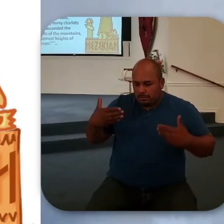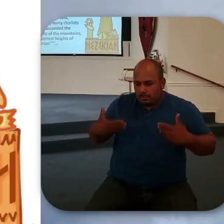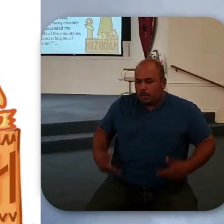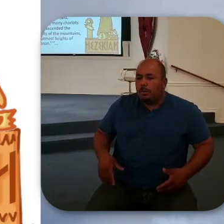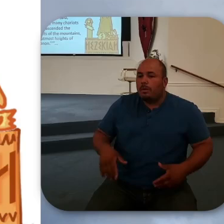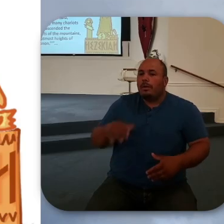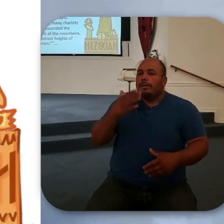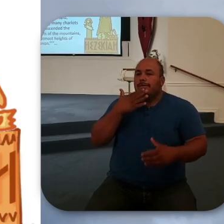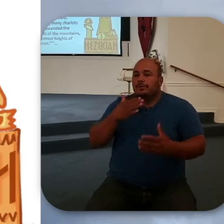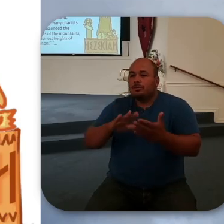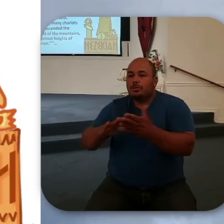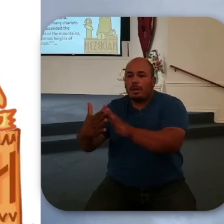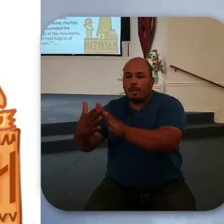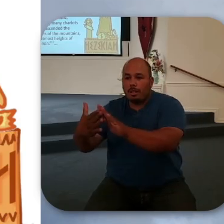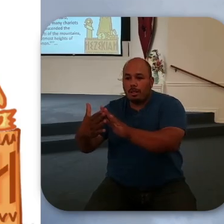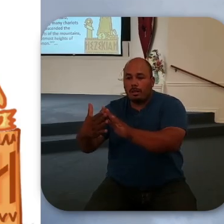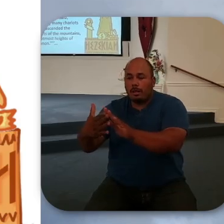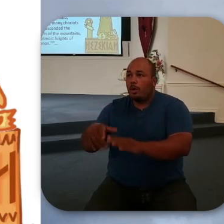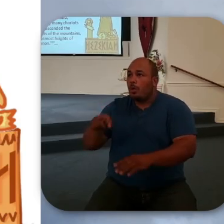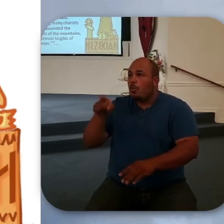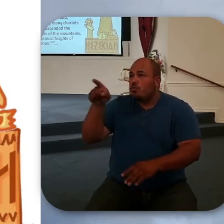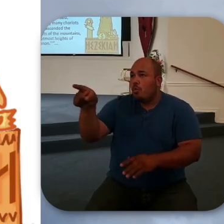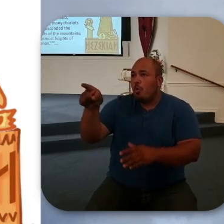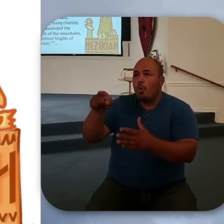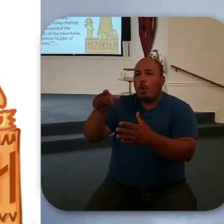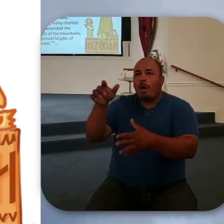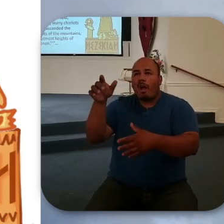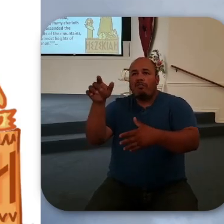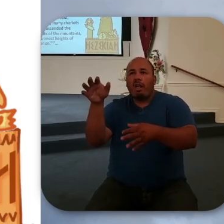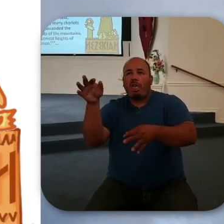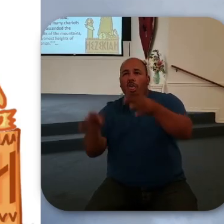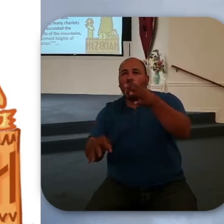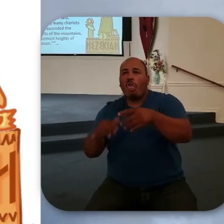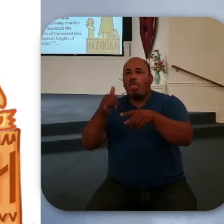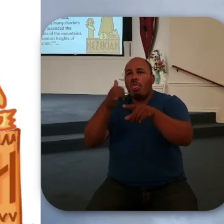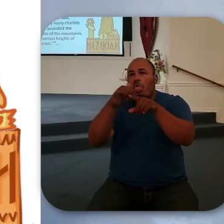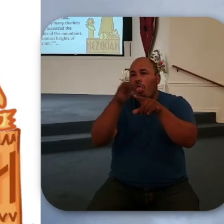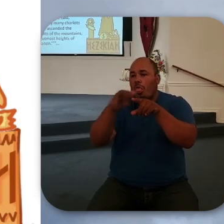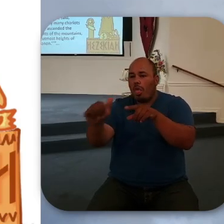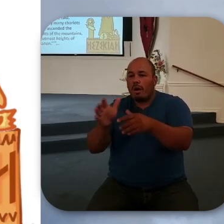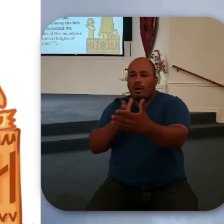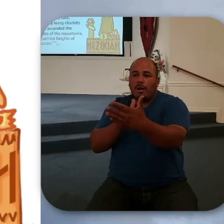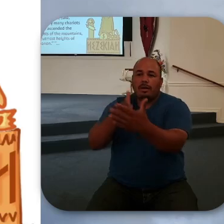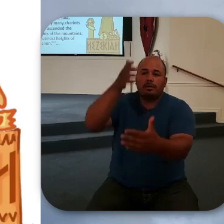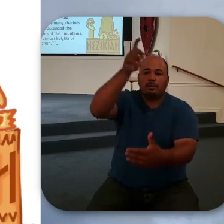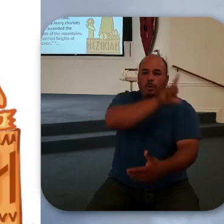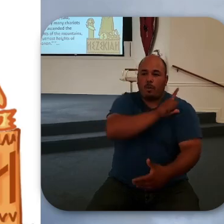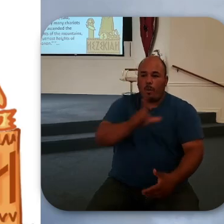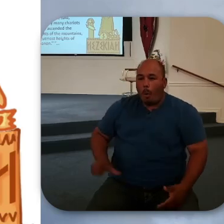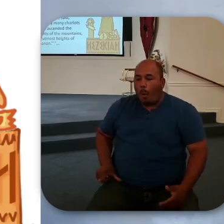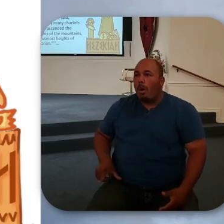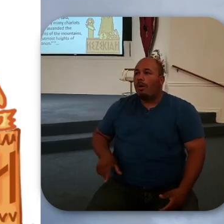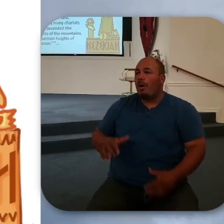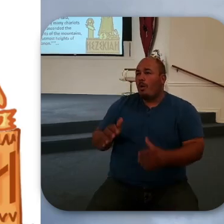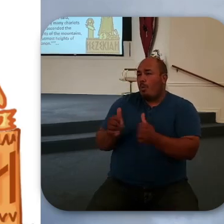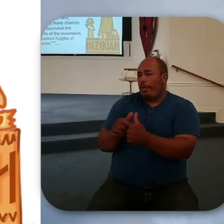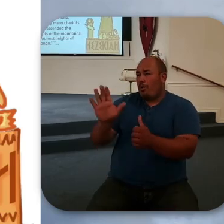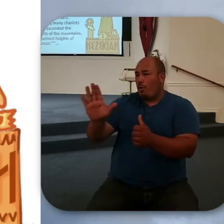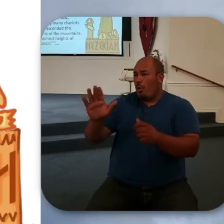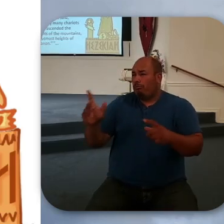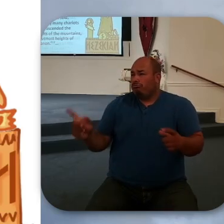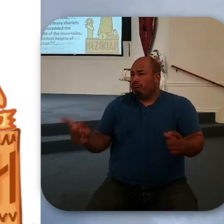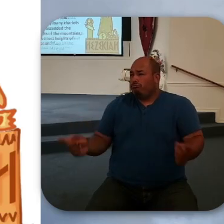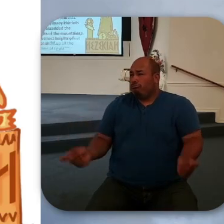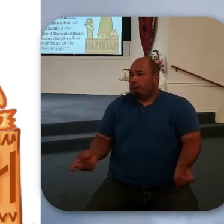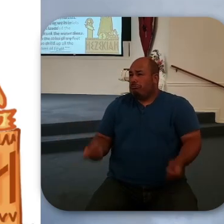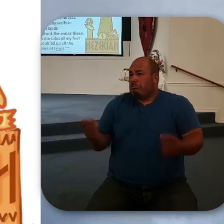your messengers you have ridiculed the Lord. And you have said, with my many chariots I have ascended the heights of the mountains, the utmost heights